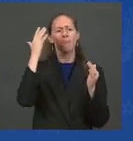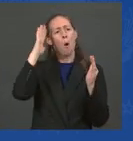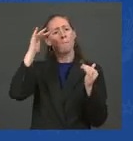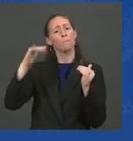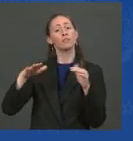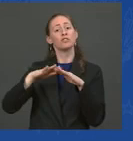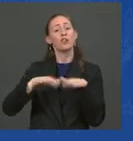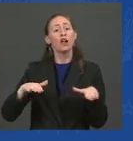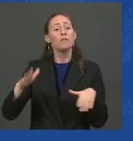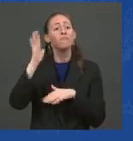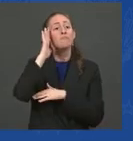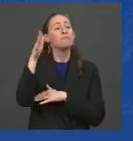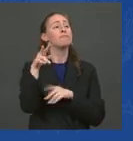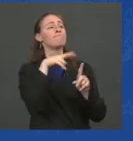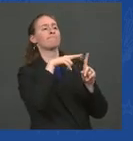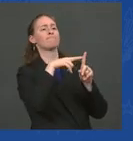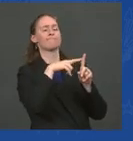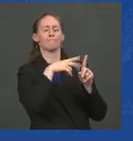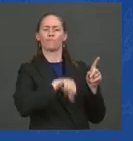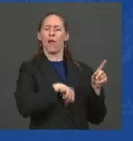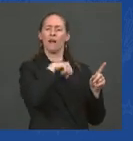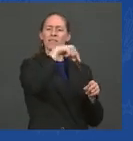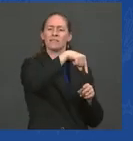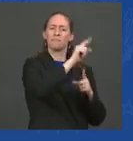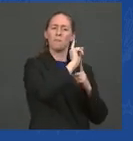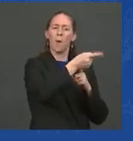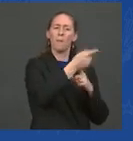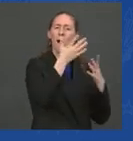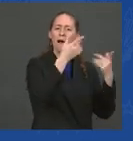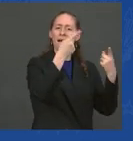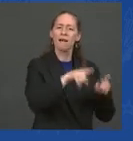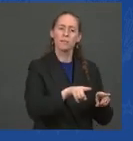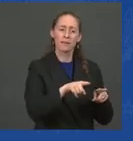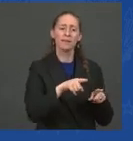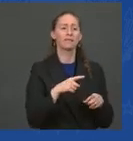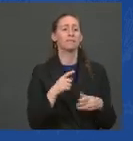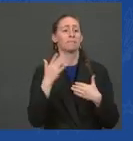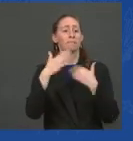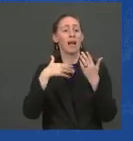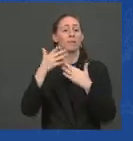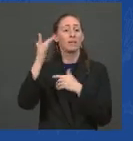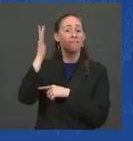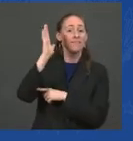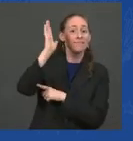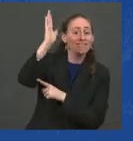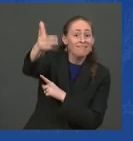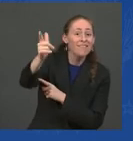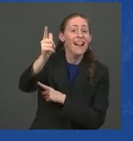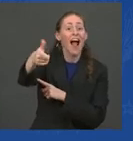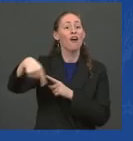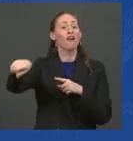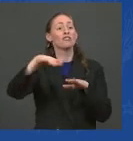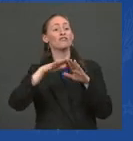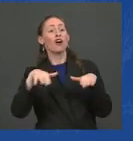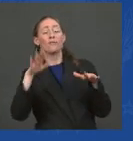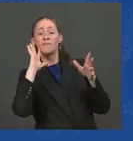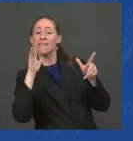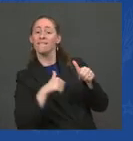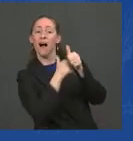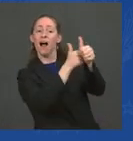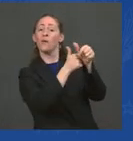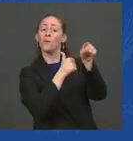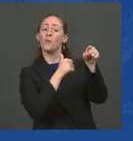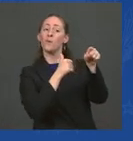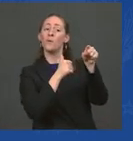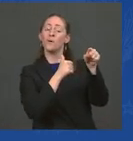it. Perhaps they will be at the bar themselves, and perhaps they will invoke the precedents and call upon the law that we make here at